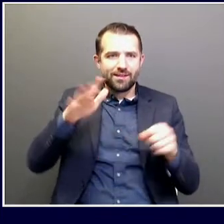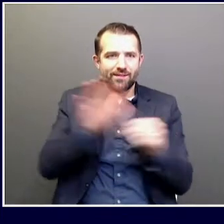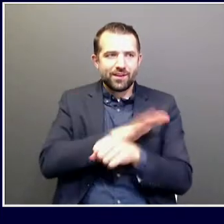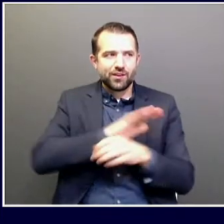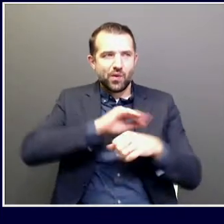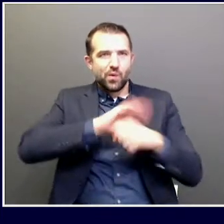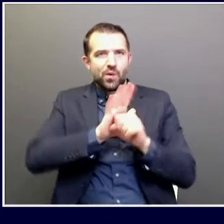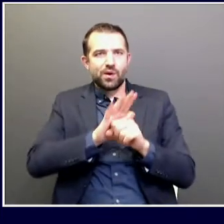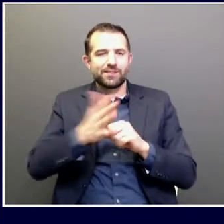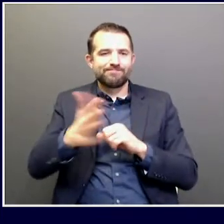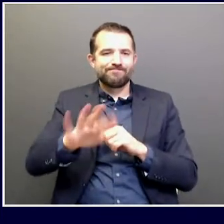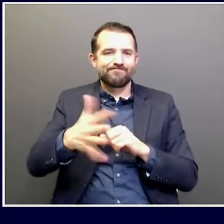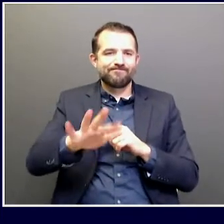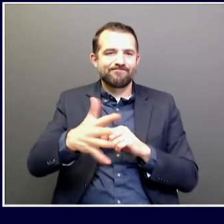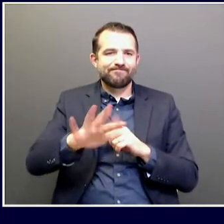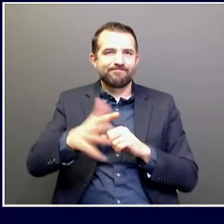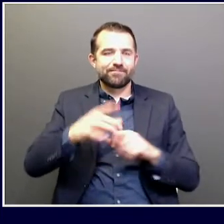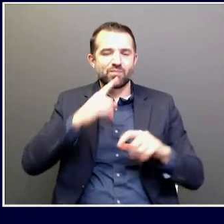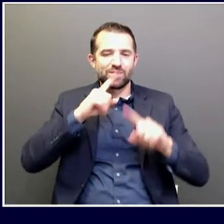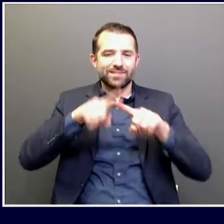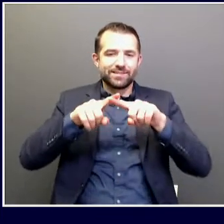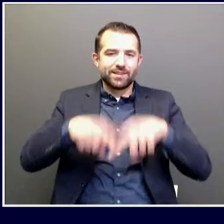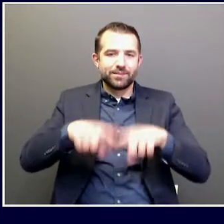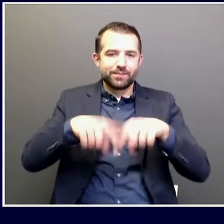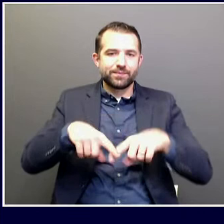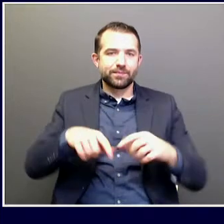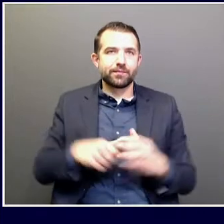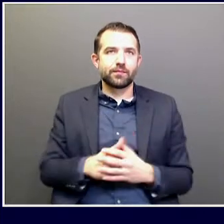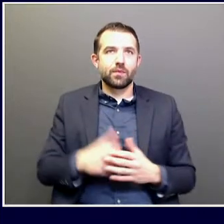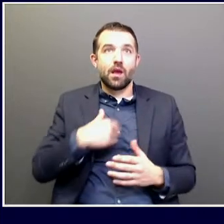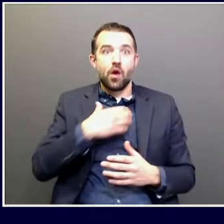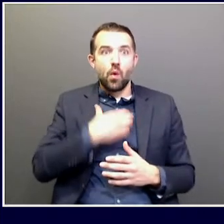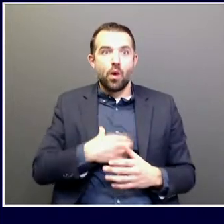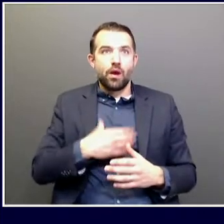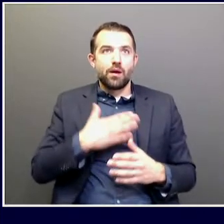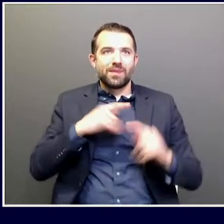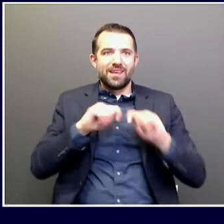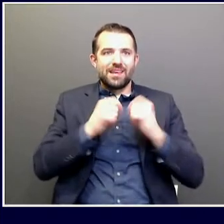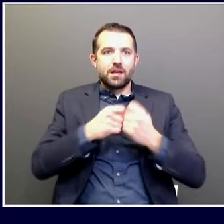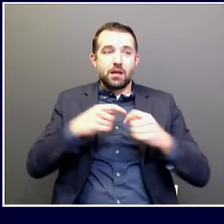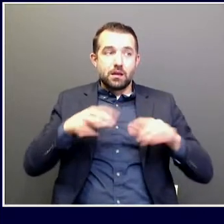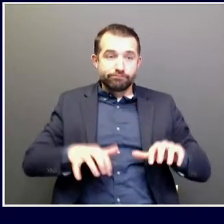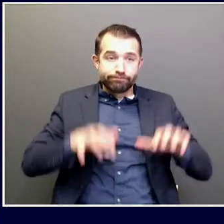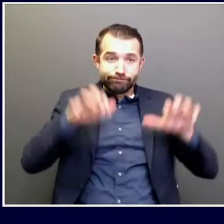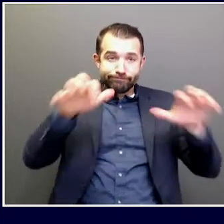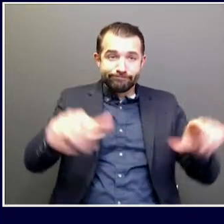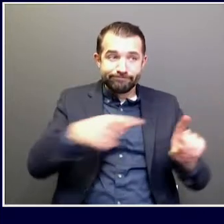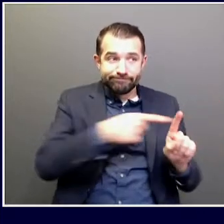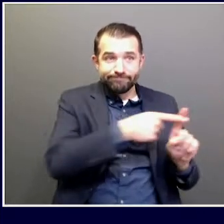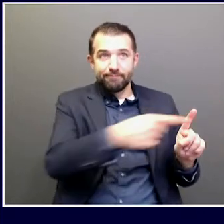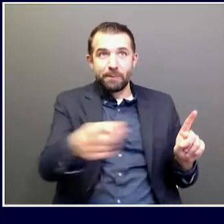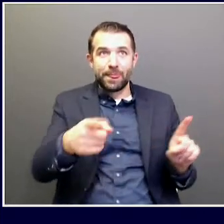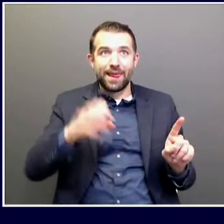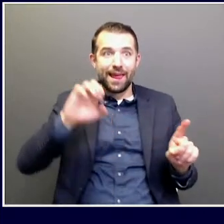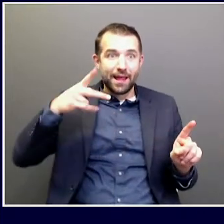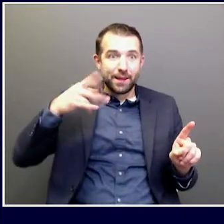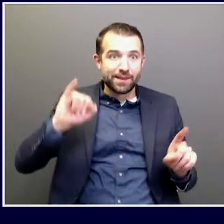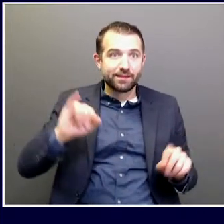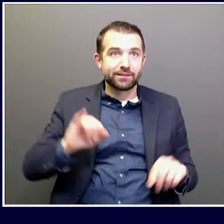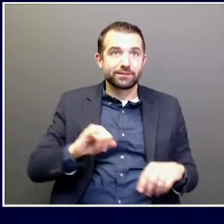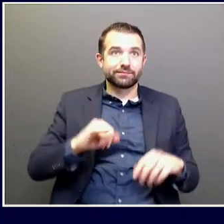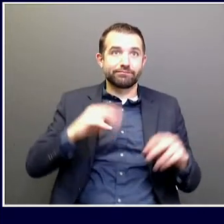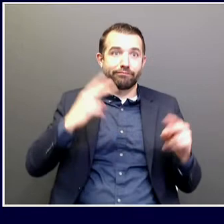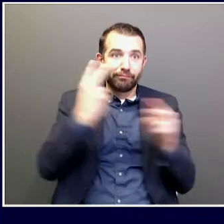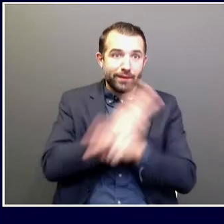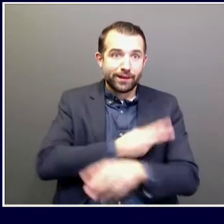If we had our druthers, we'd have a massive team of epidemiologists, mathematicians, statisticians, informaticians to pull all of